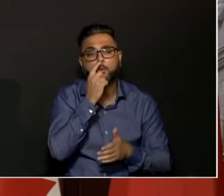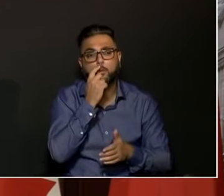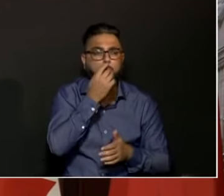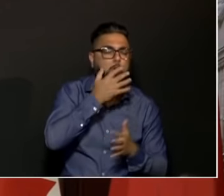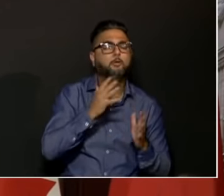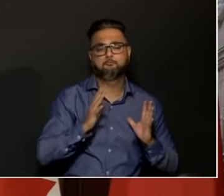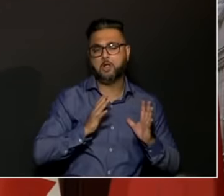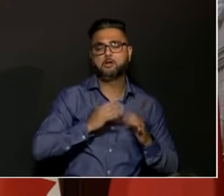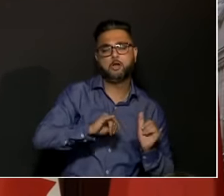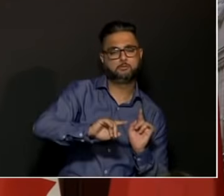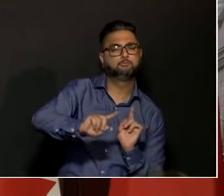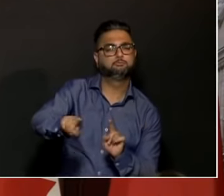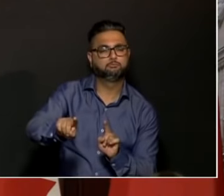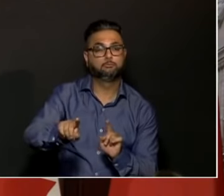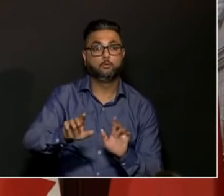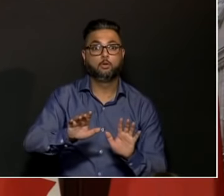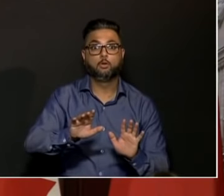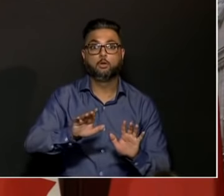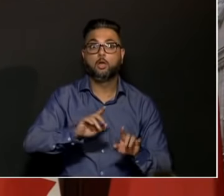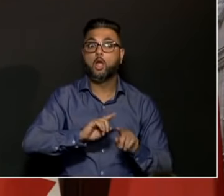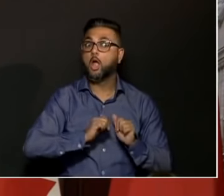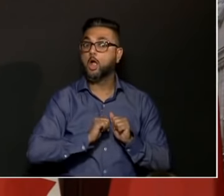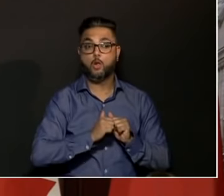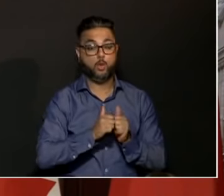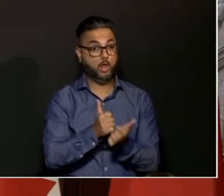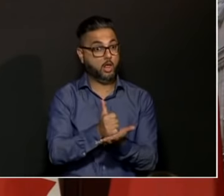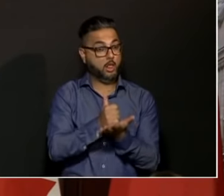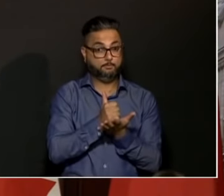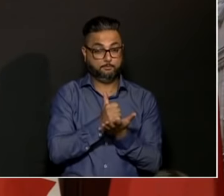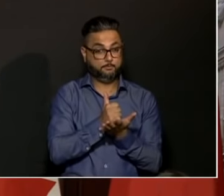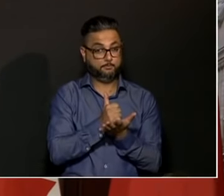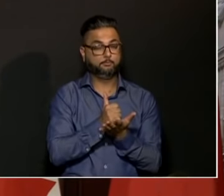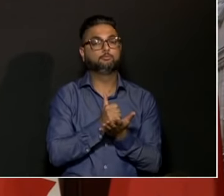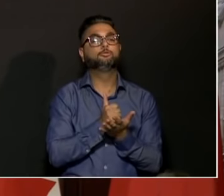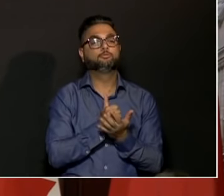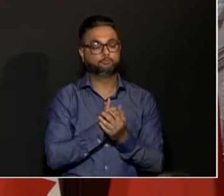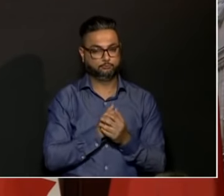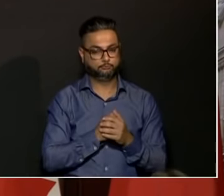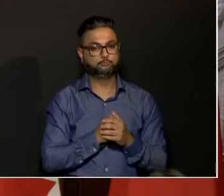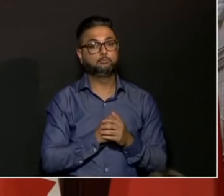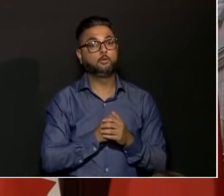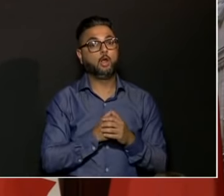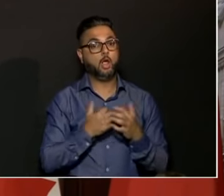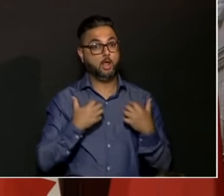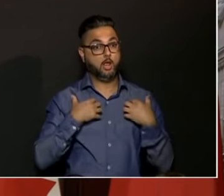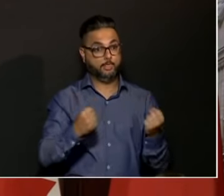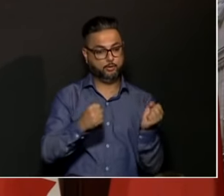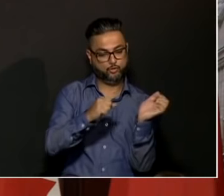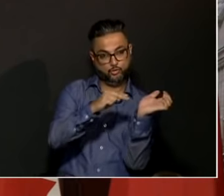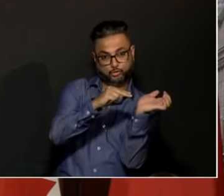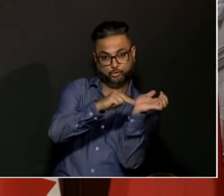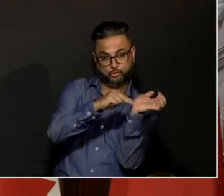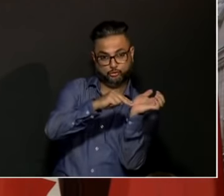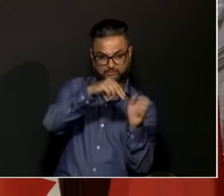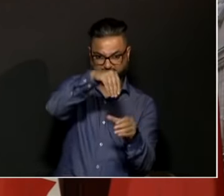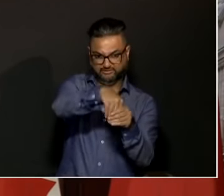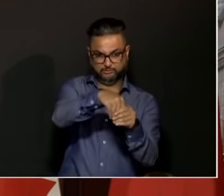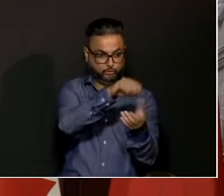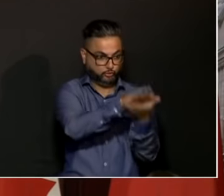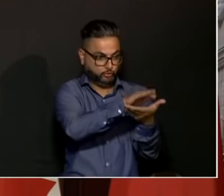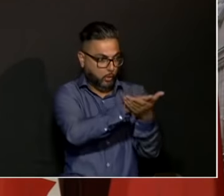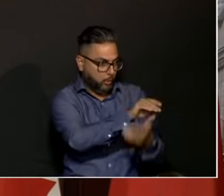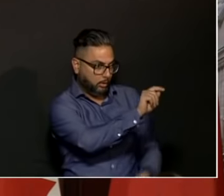be helped by that, of course, is with the very large contingent of health nurses that have been hired to be part